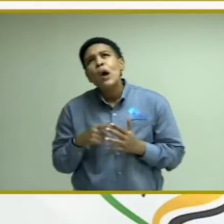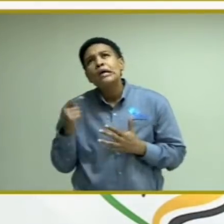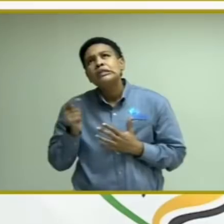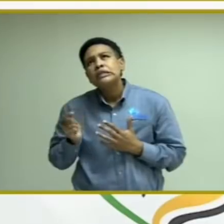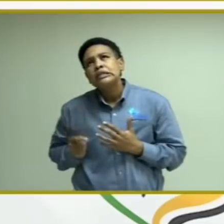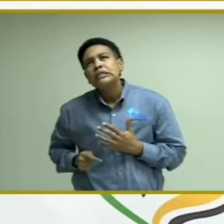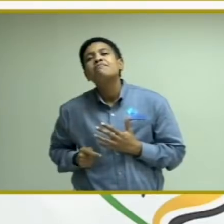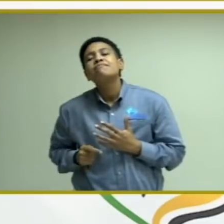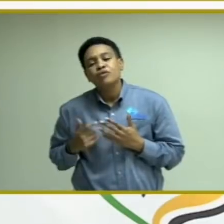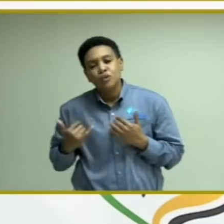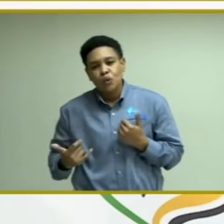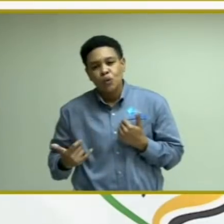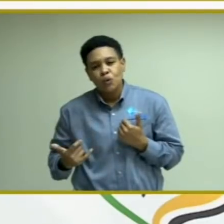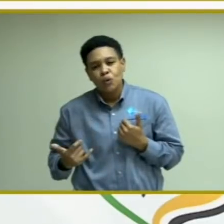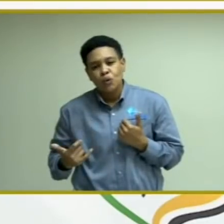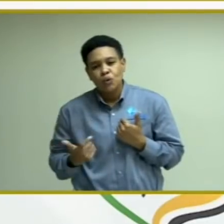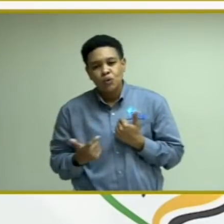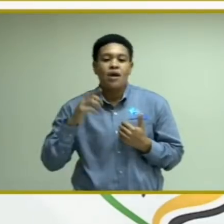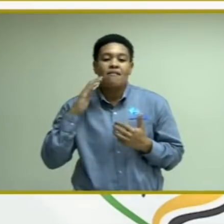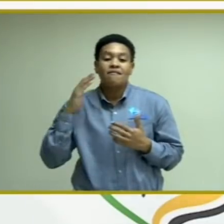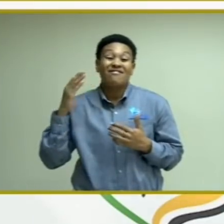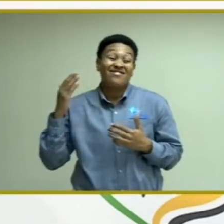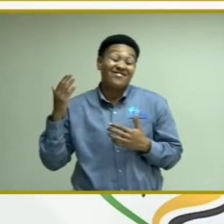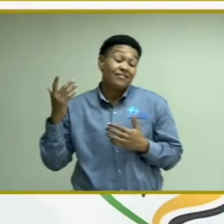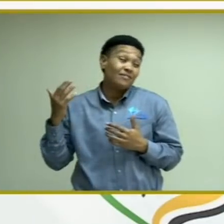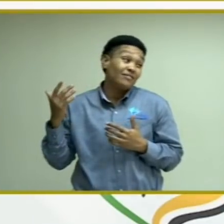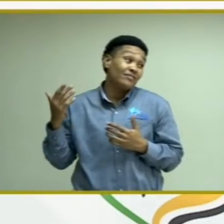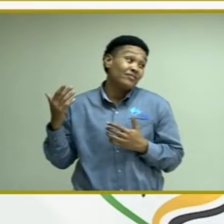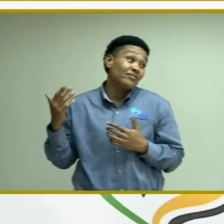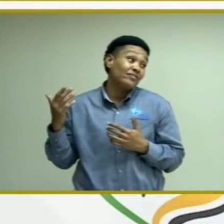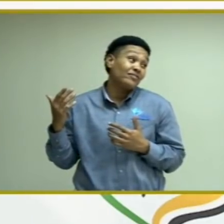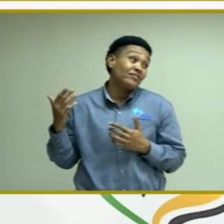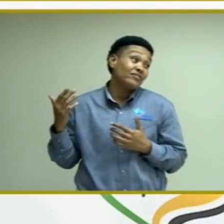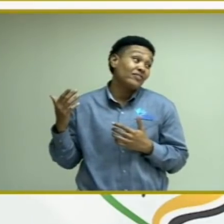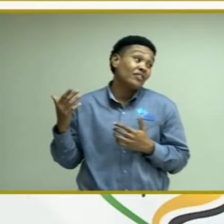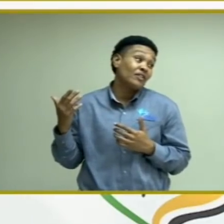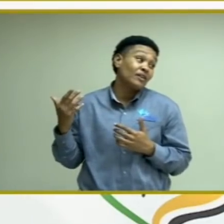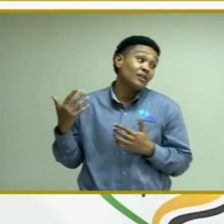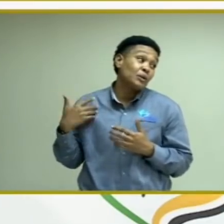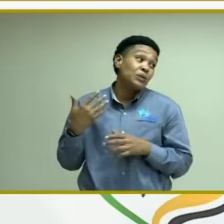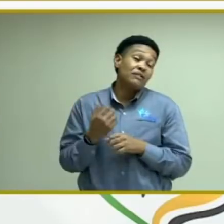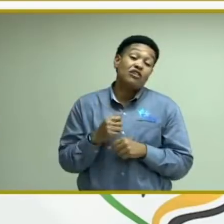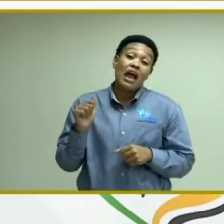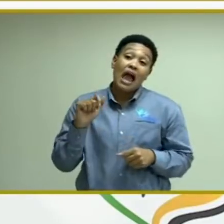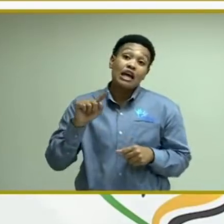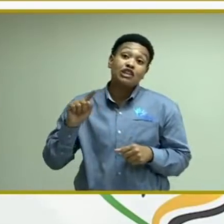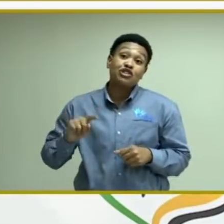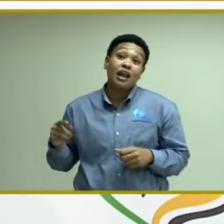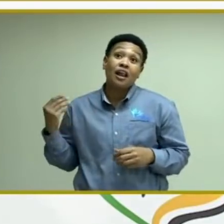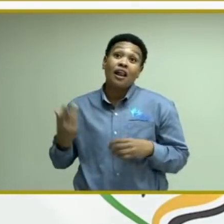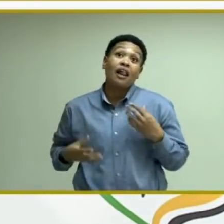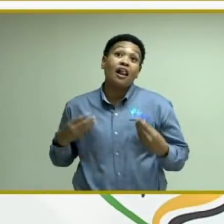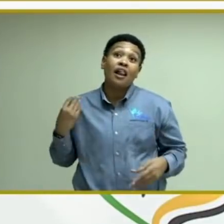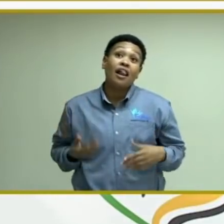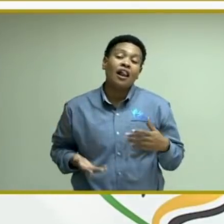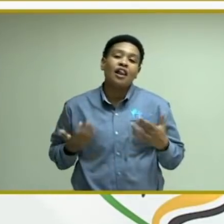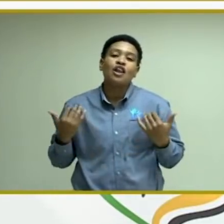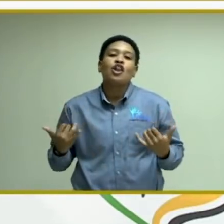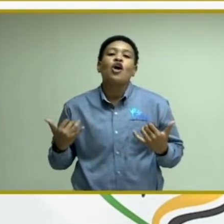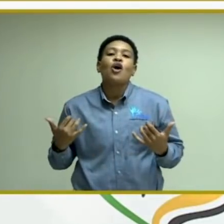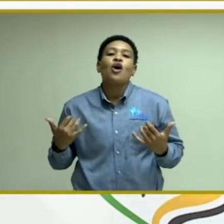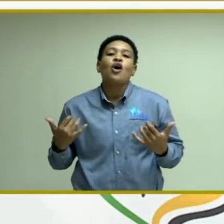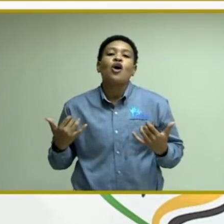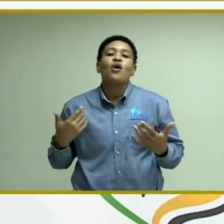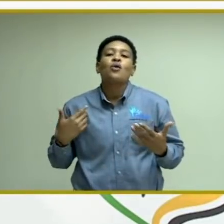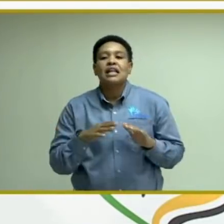time, we have at the front end of the facility received AstraZeneca. But now that we are at this